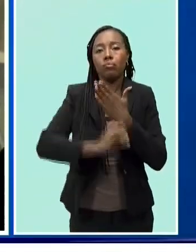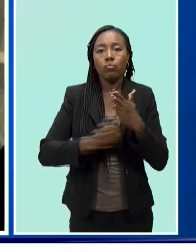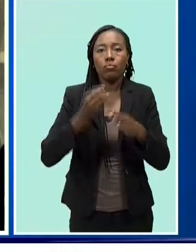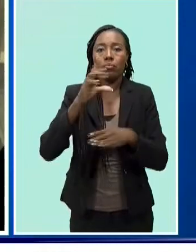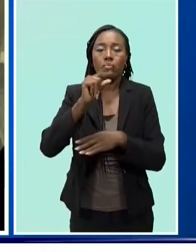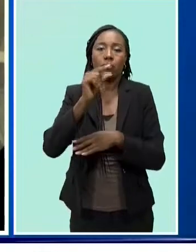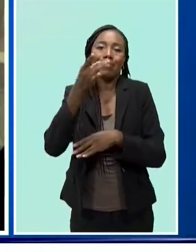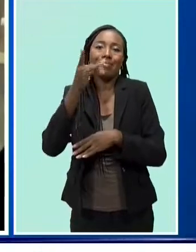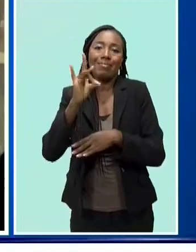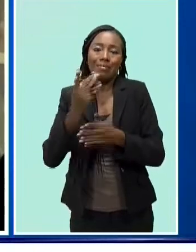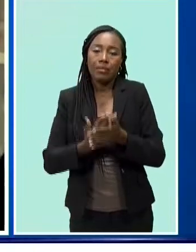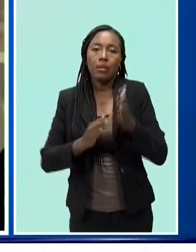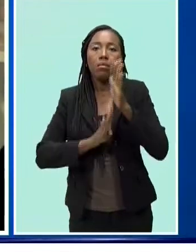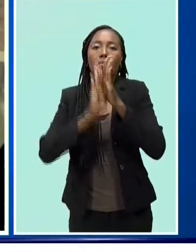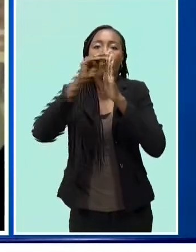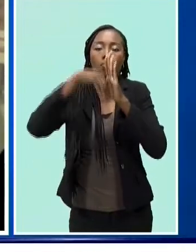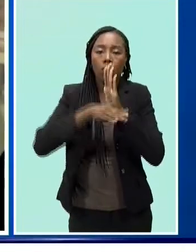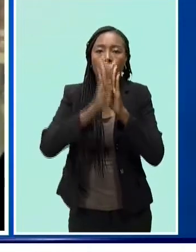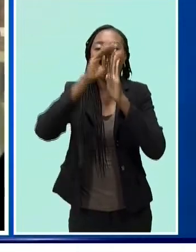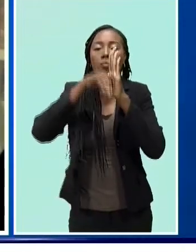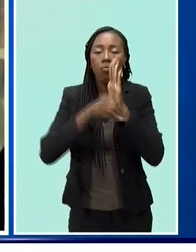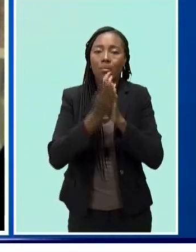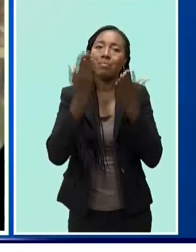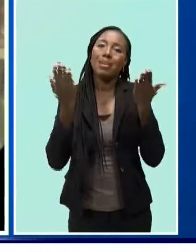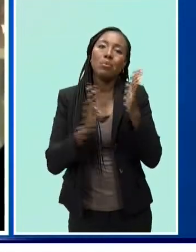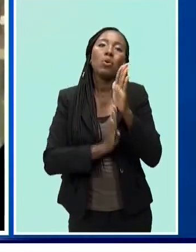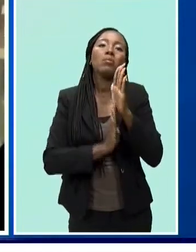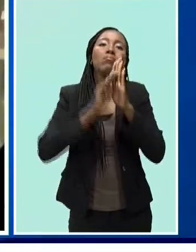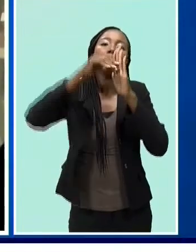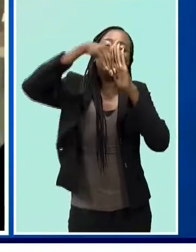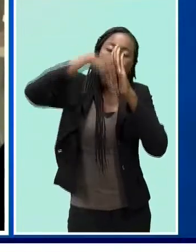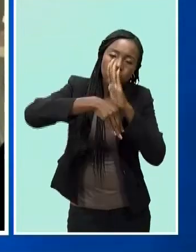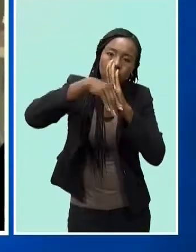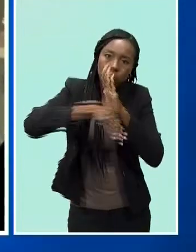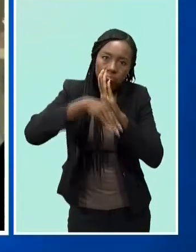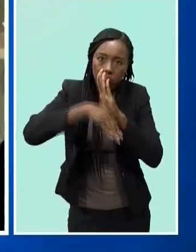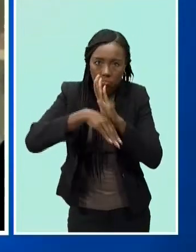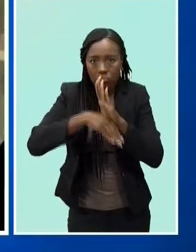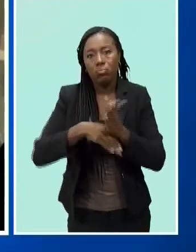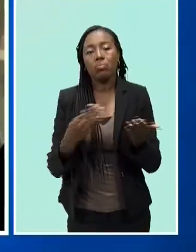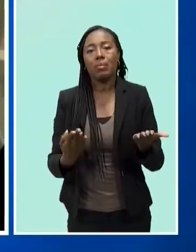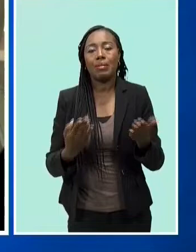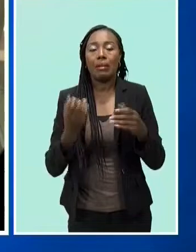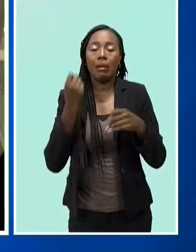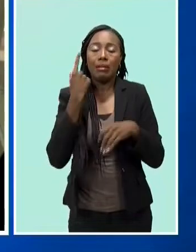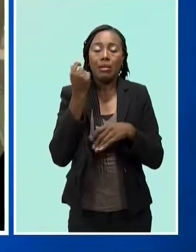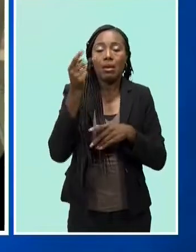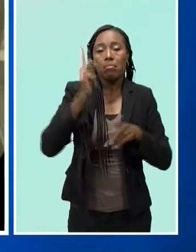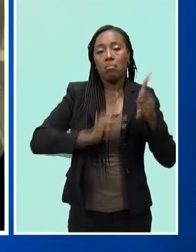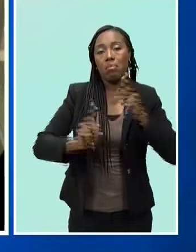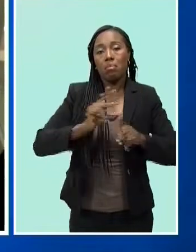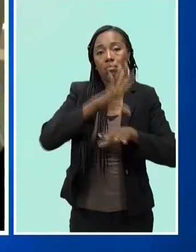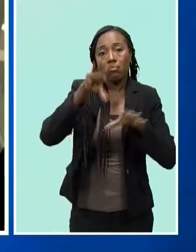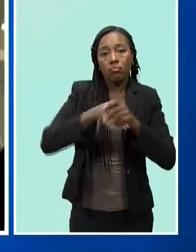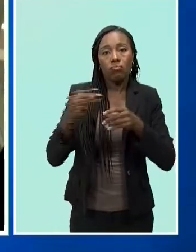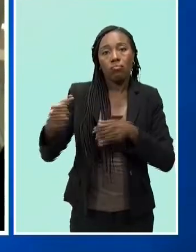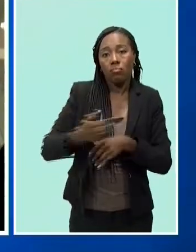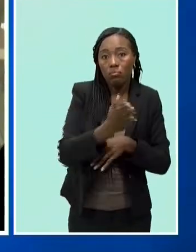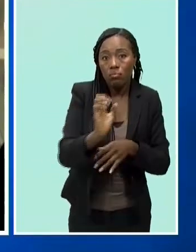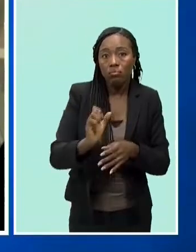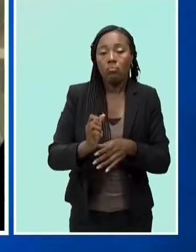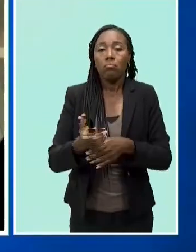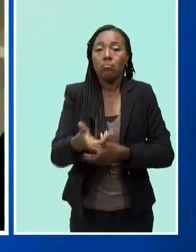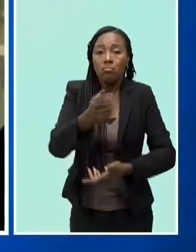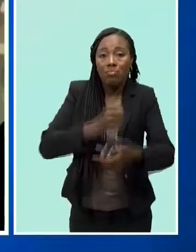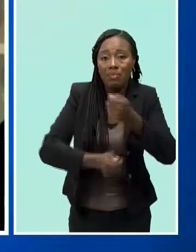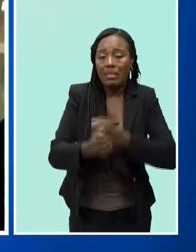and down, but more down than up. Of course, it would have been a great impact on the livelihood of many fisherfolk, because